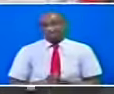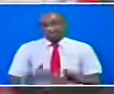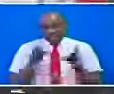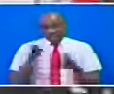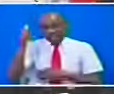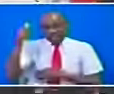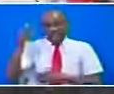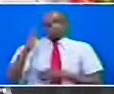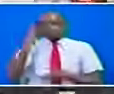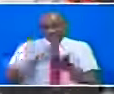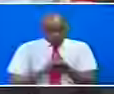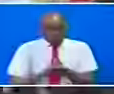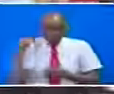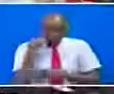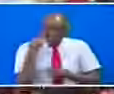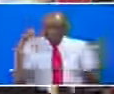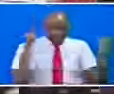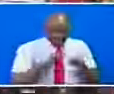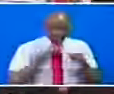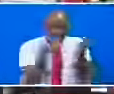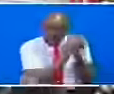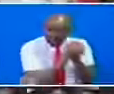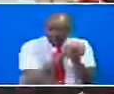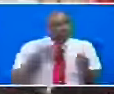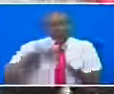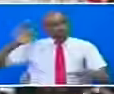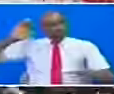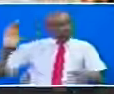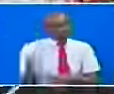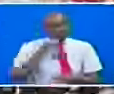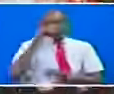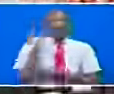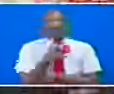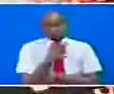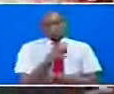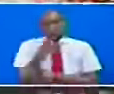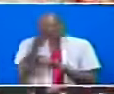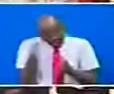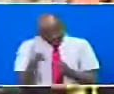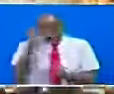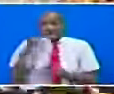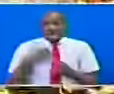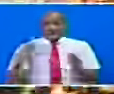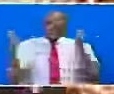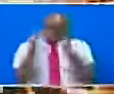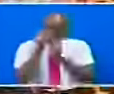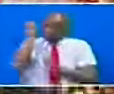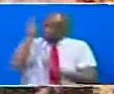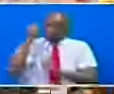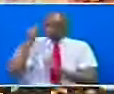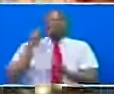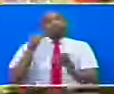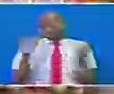ANC believes only a super alliance will be the key to conquering Jubilee Party, which now has over 10 political